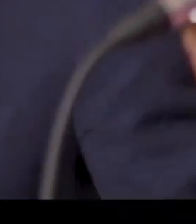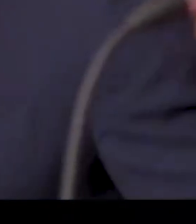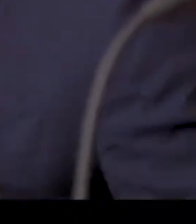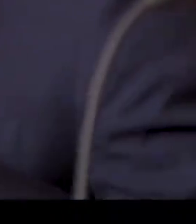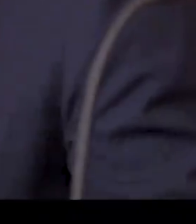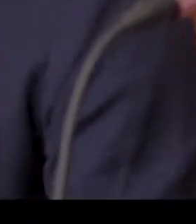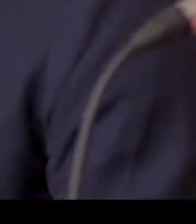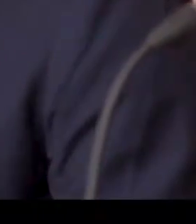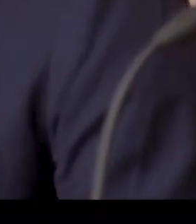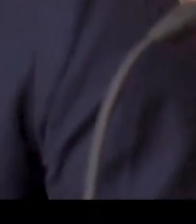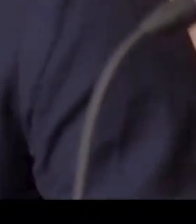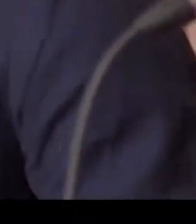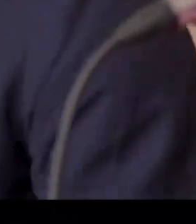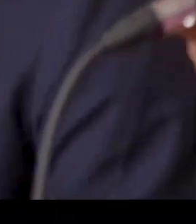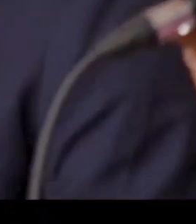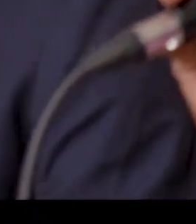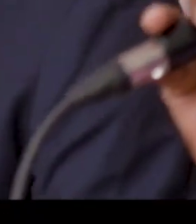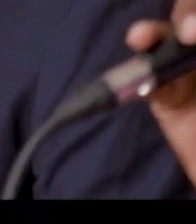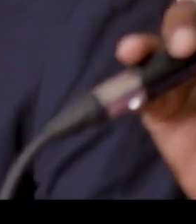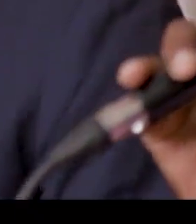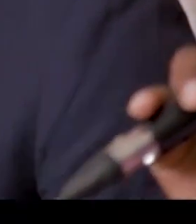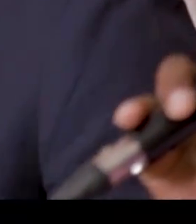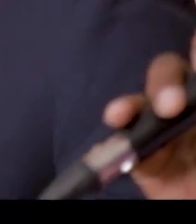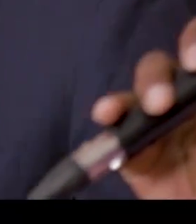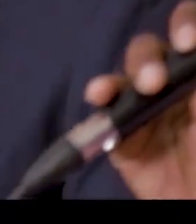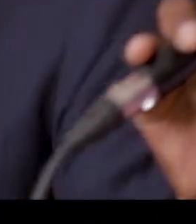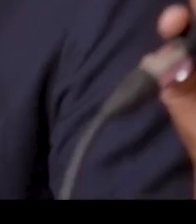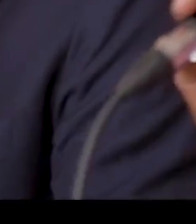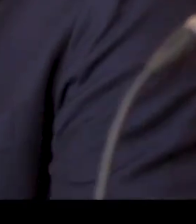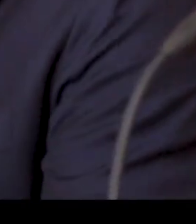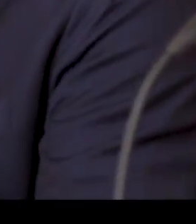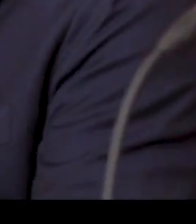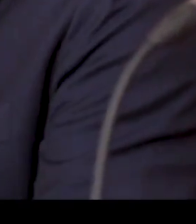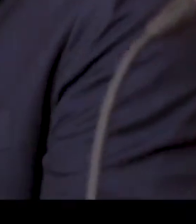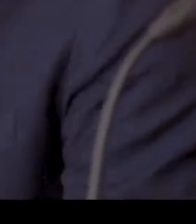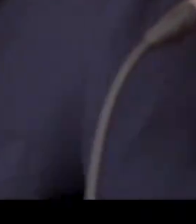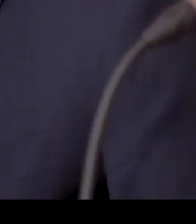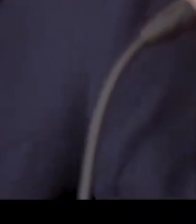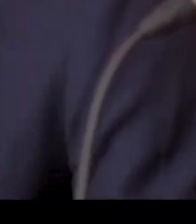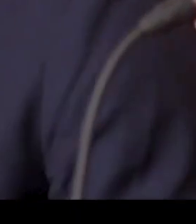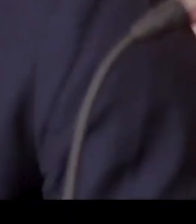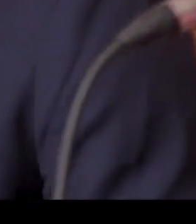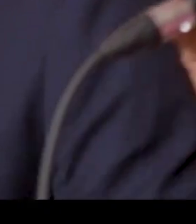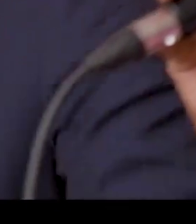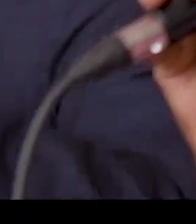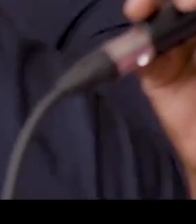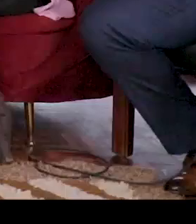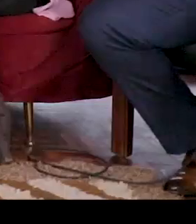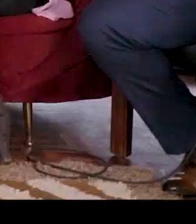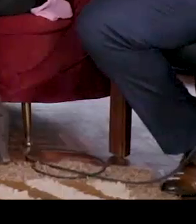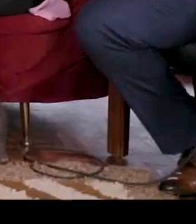Sahabera basi basi ku no zo